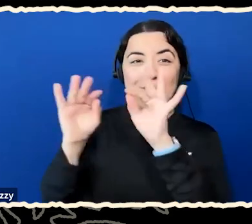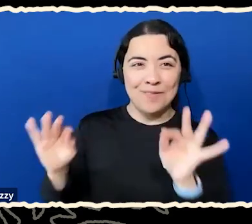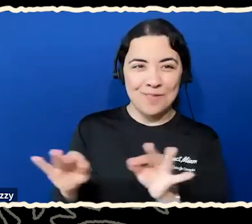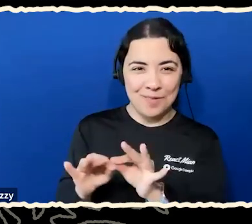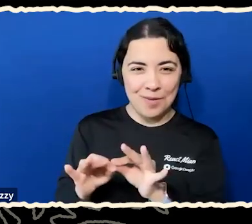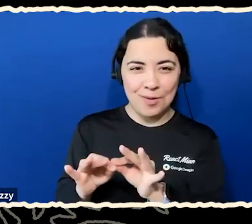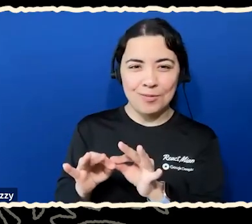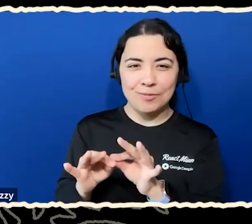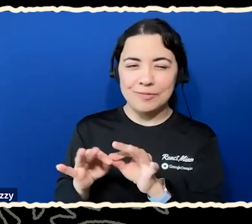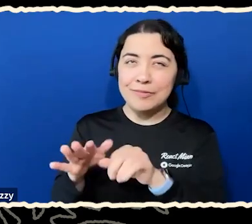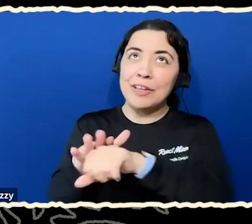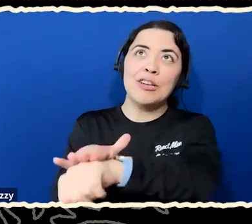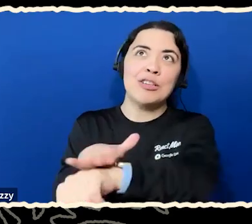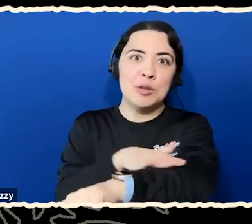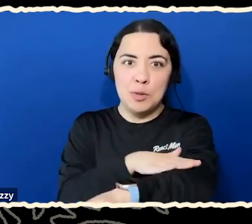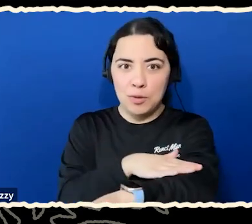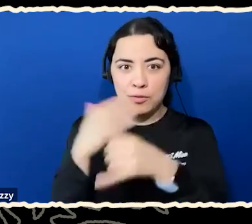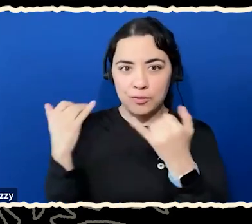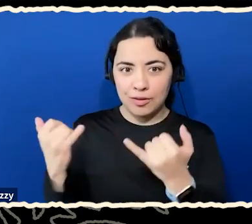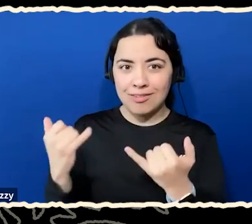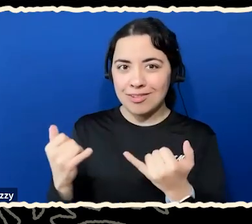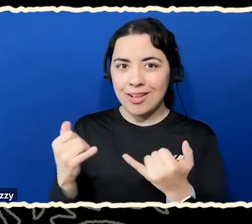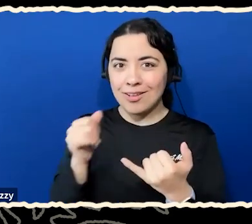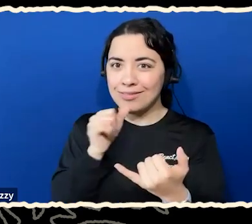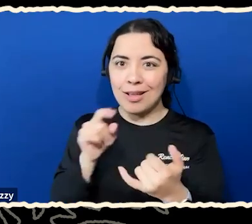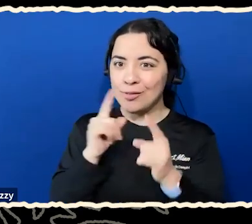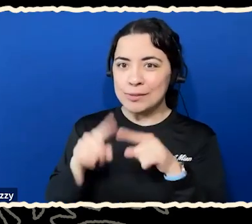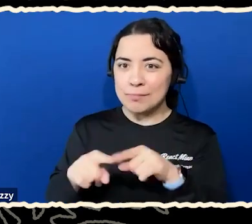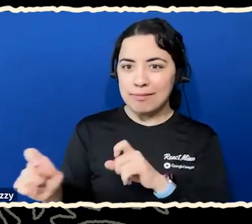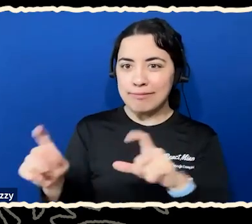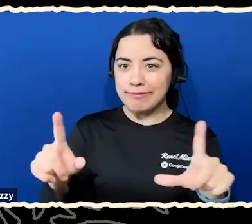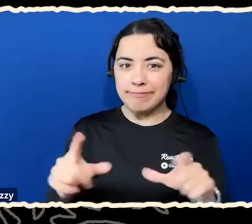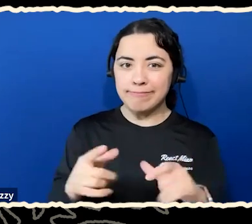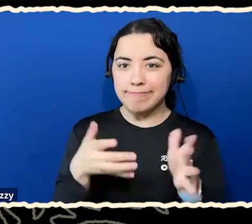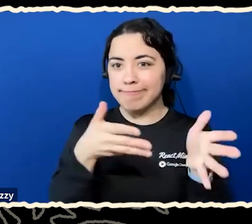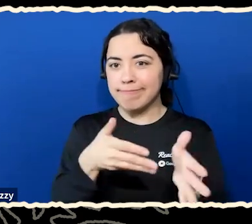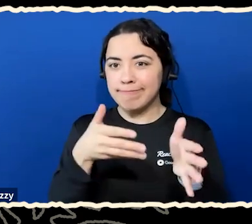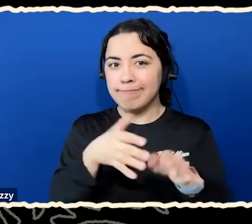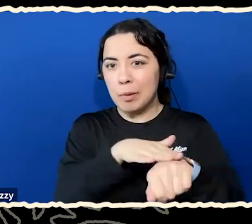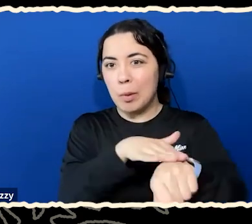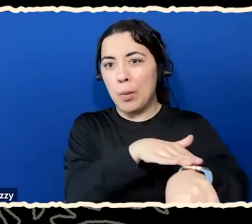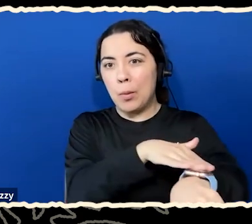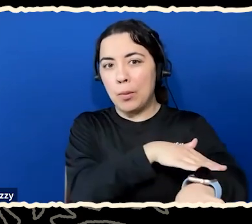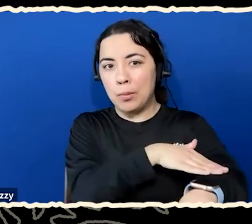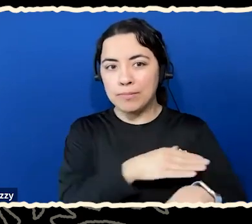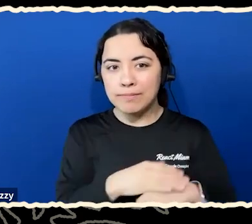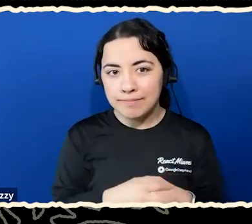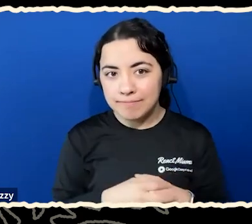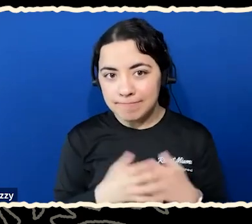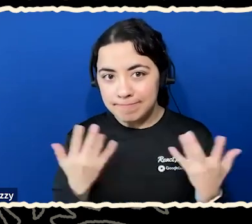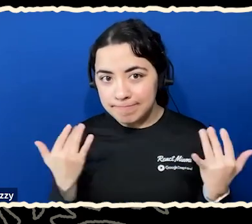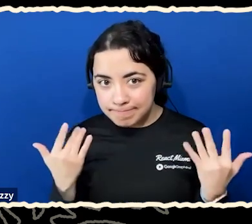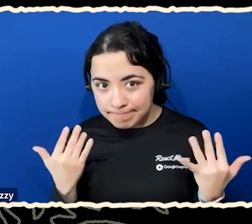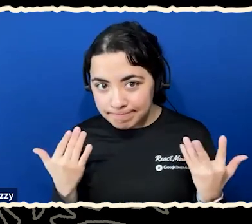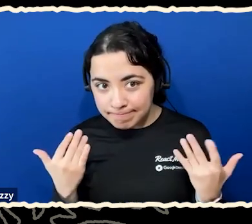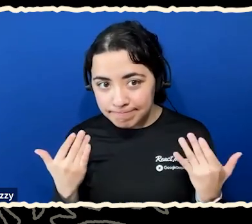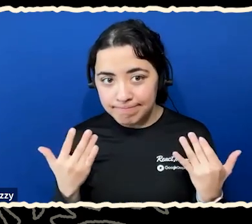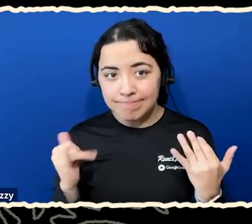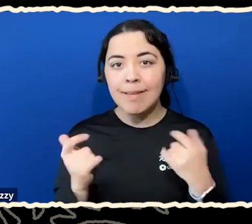now and unresponsive. There we go. So yeah, we're going to fix this. And I'm going to switch this out for